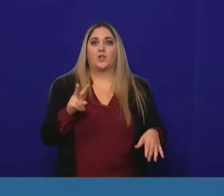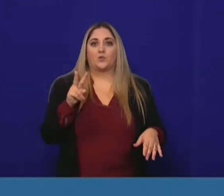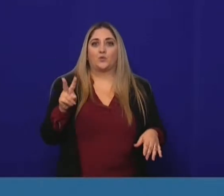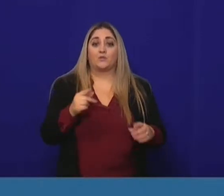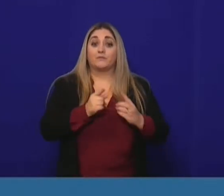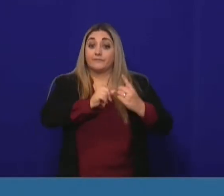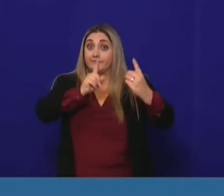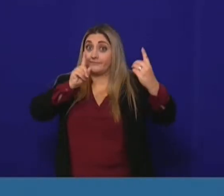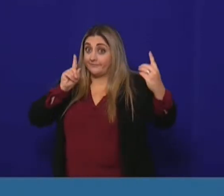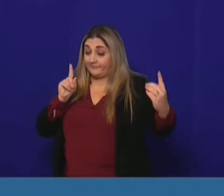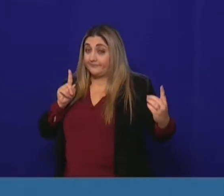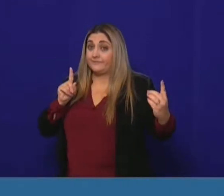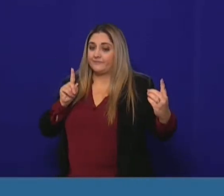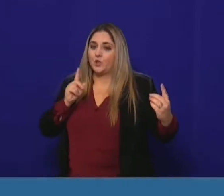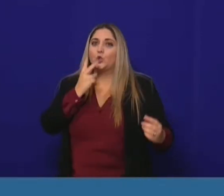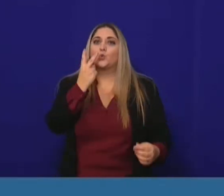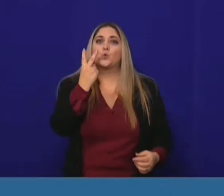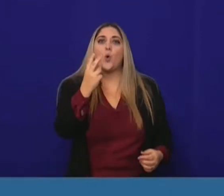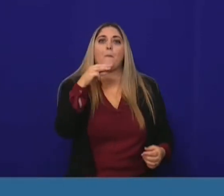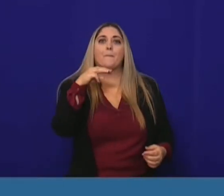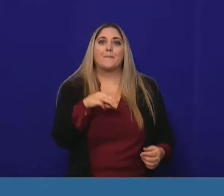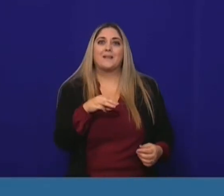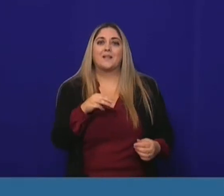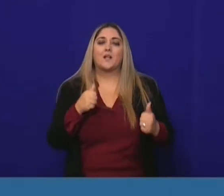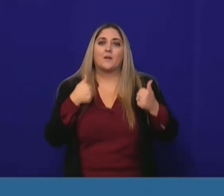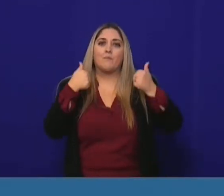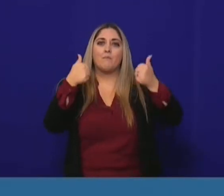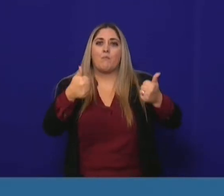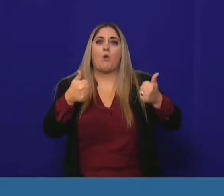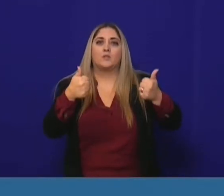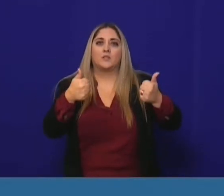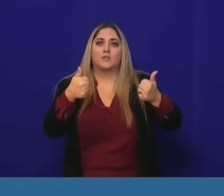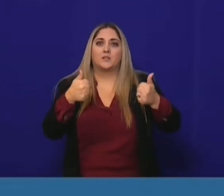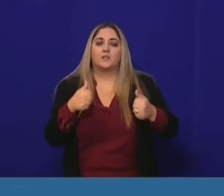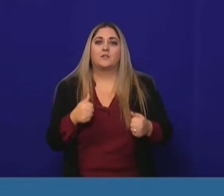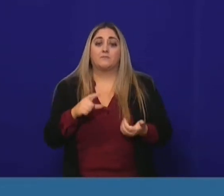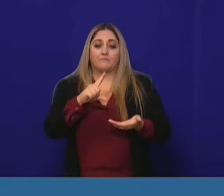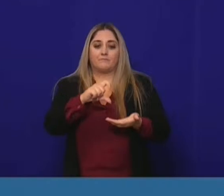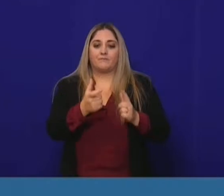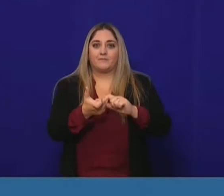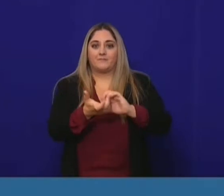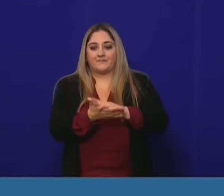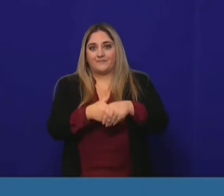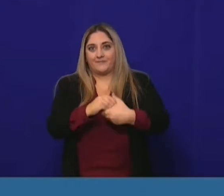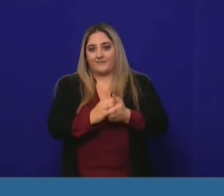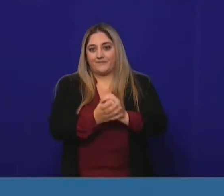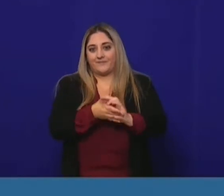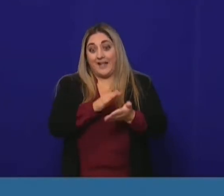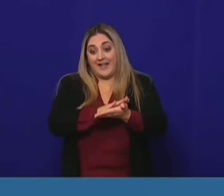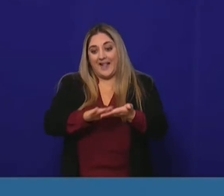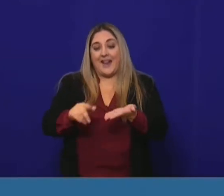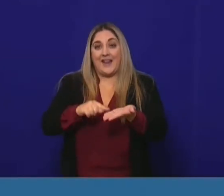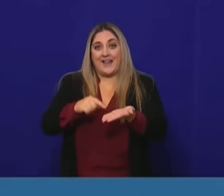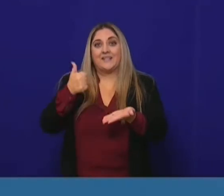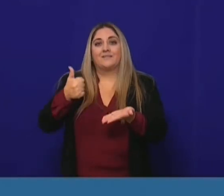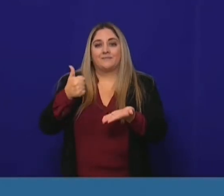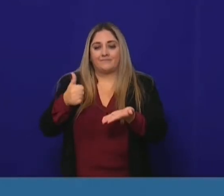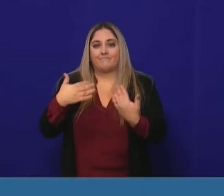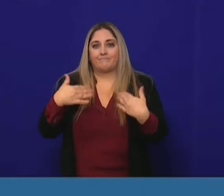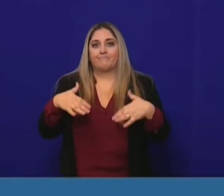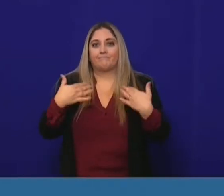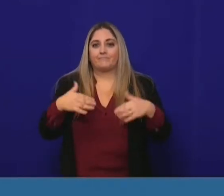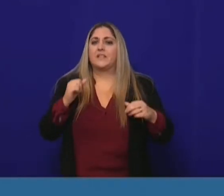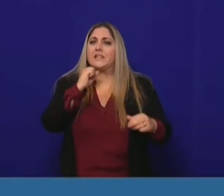physical distancing of at least 2 meters from one person to the other, hand hygiene, which is important for the prevention of COVID and also